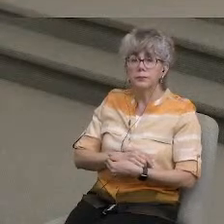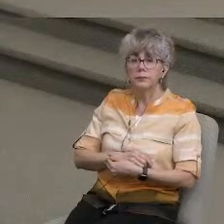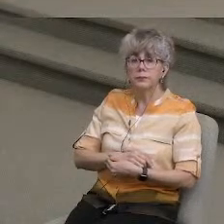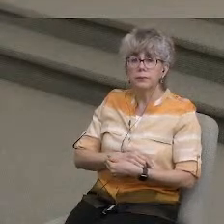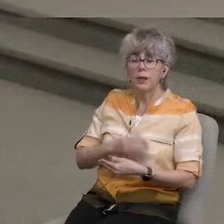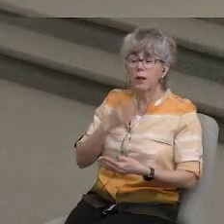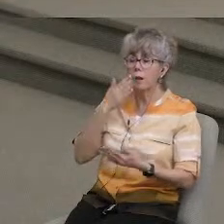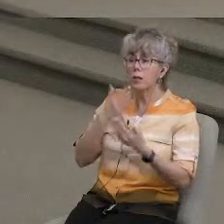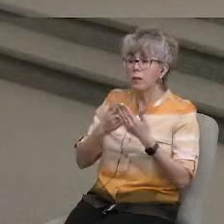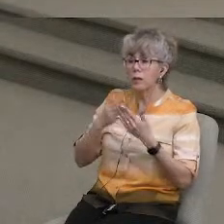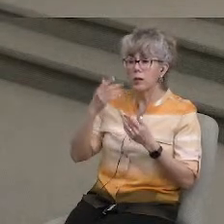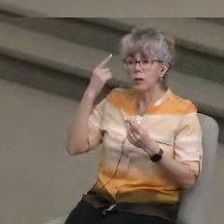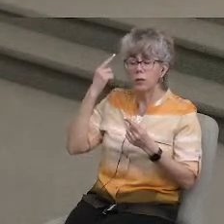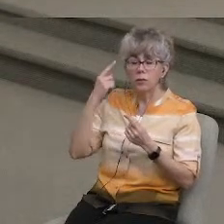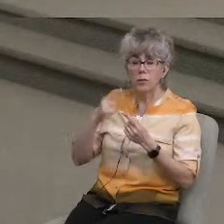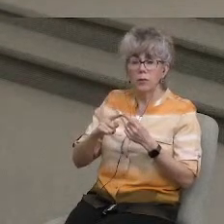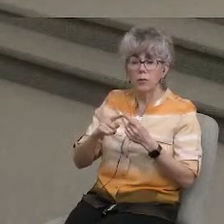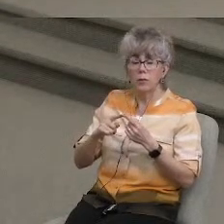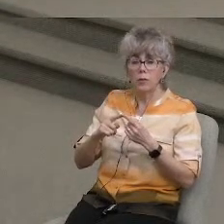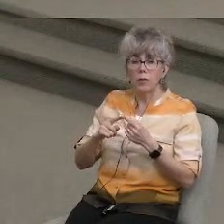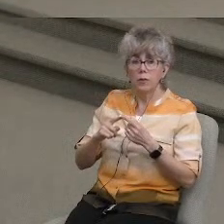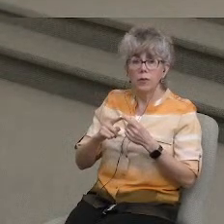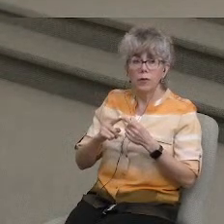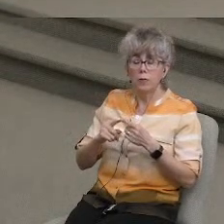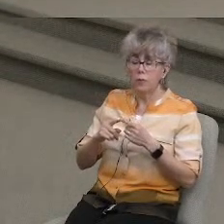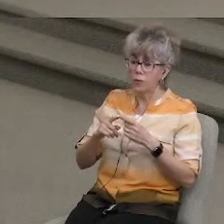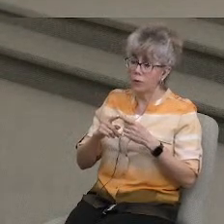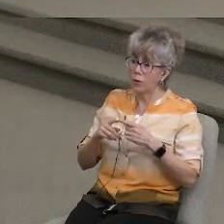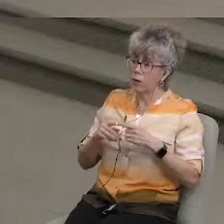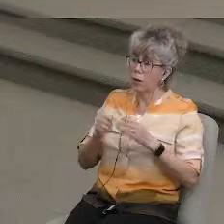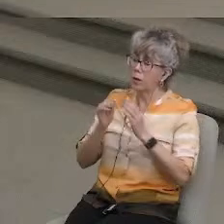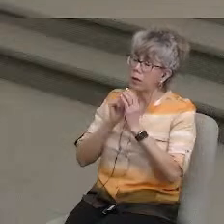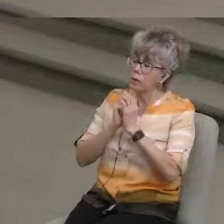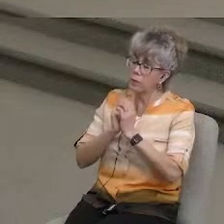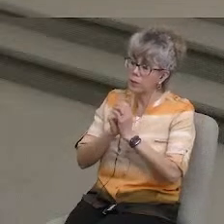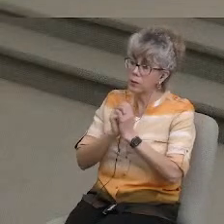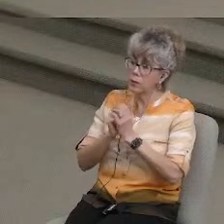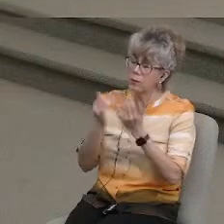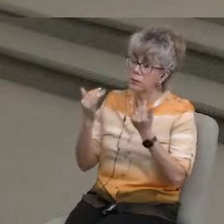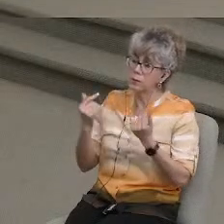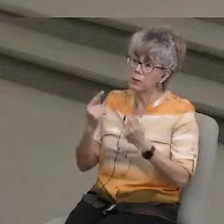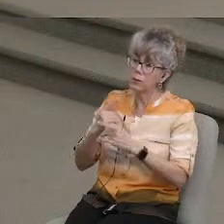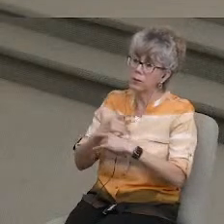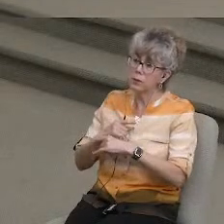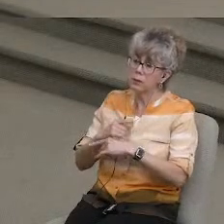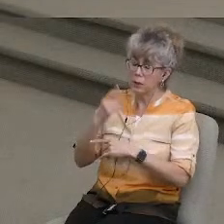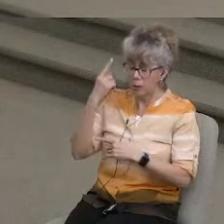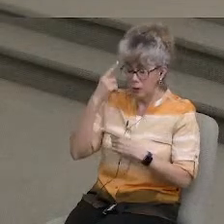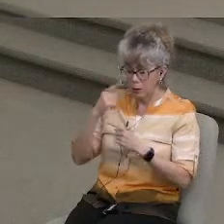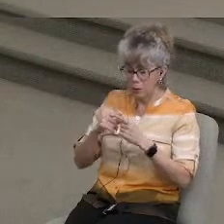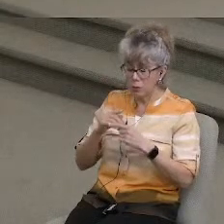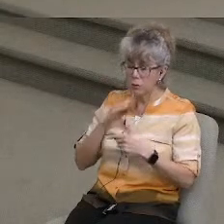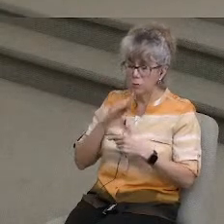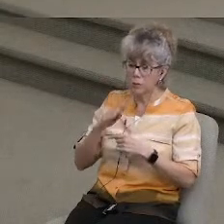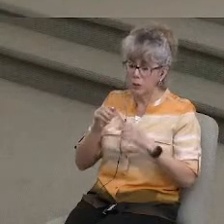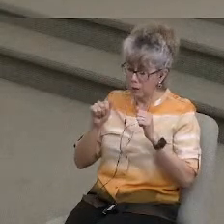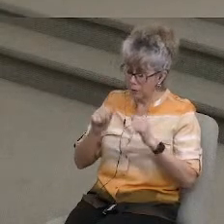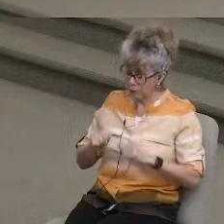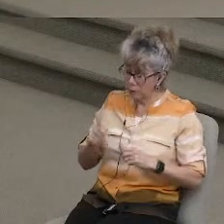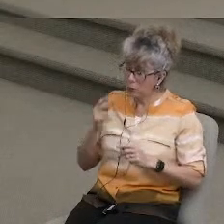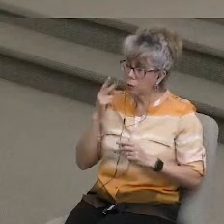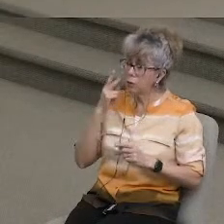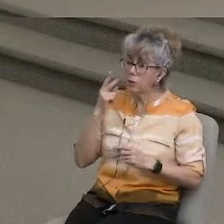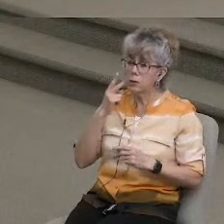We thank you for our fellowship today, to be able to see one another